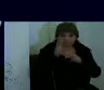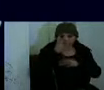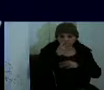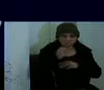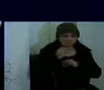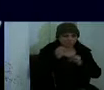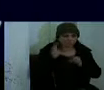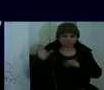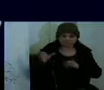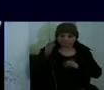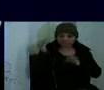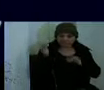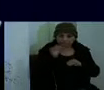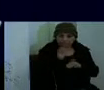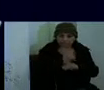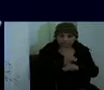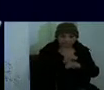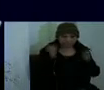celebration.